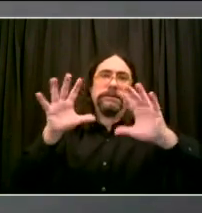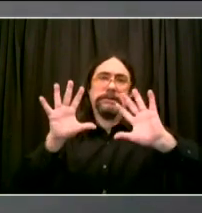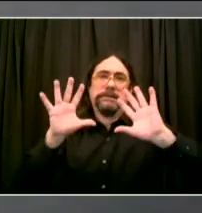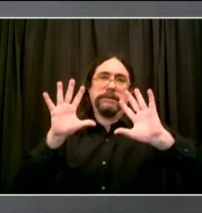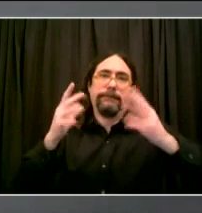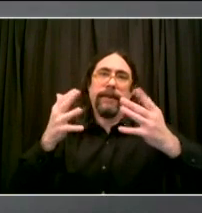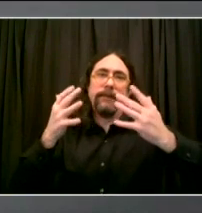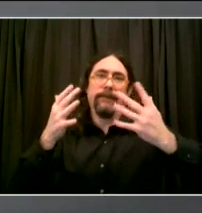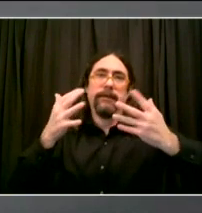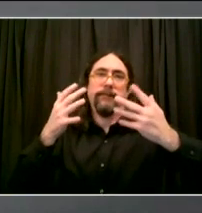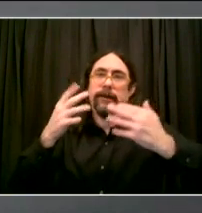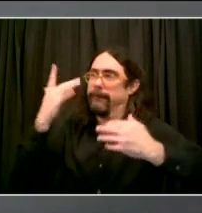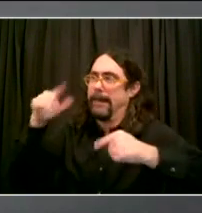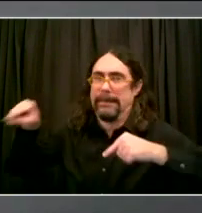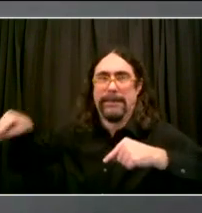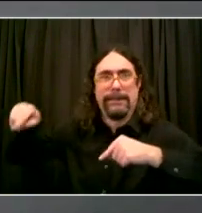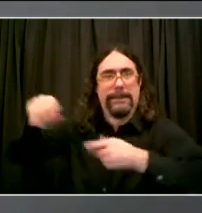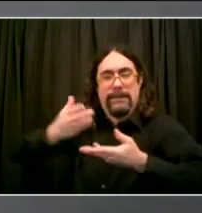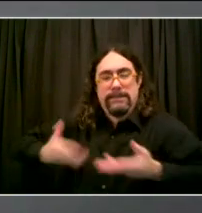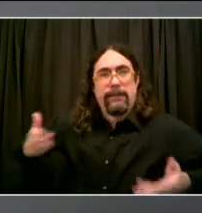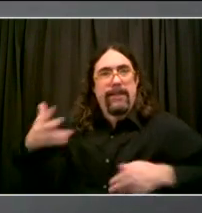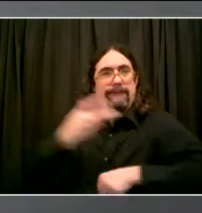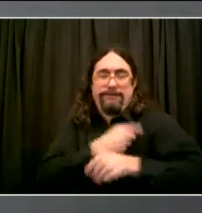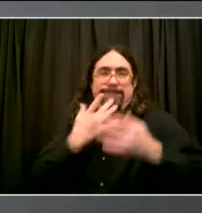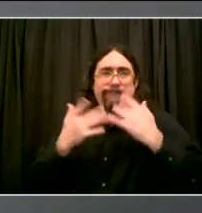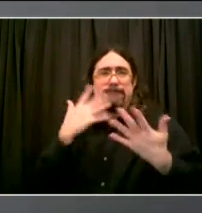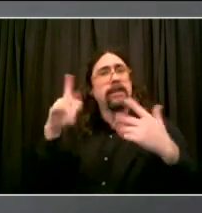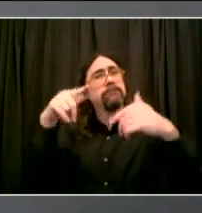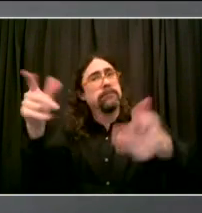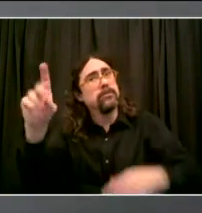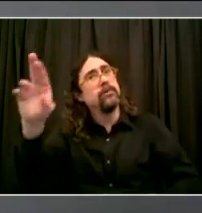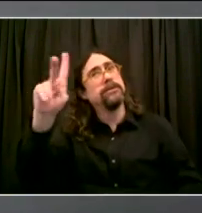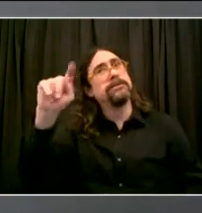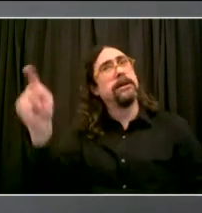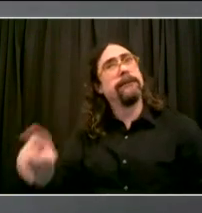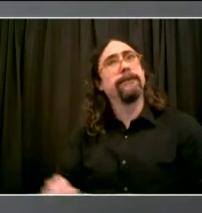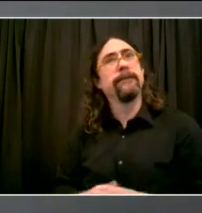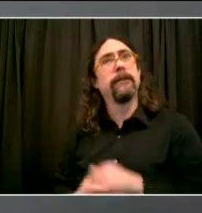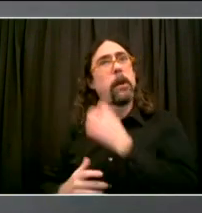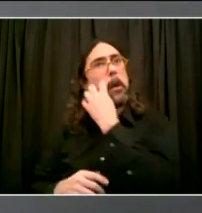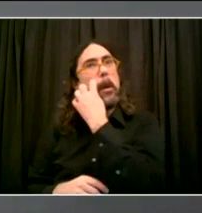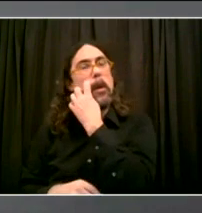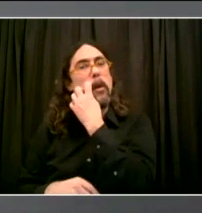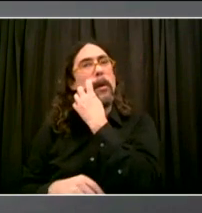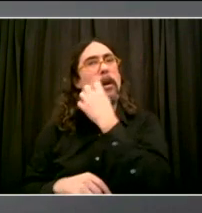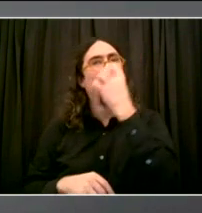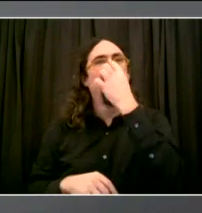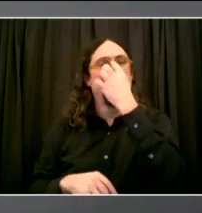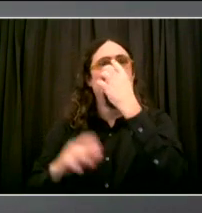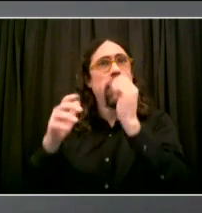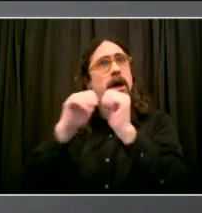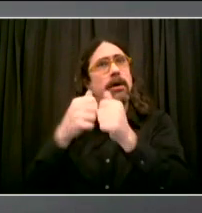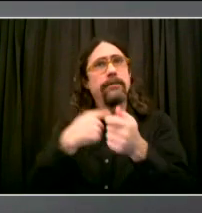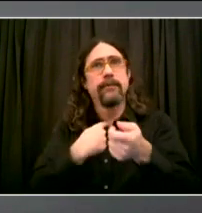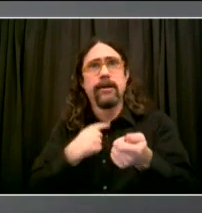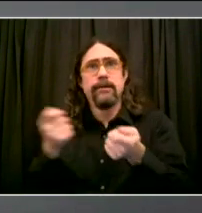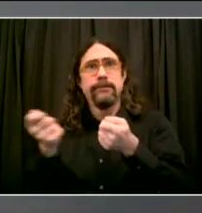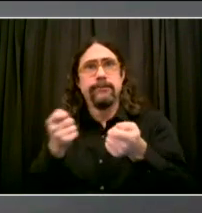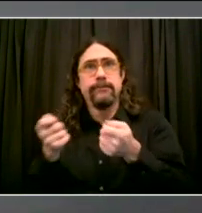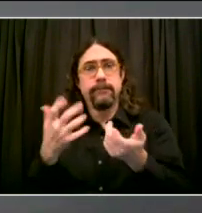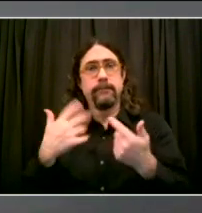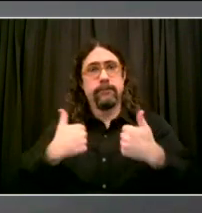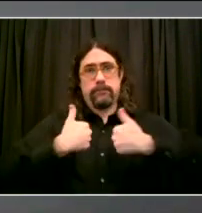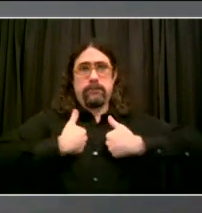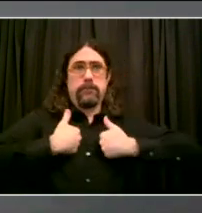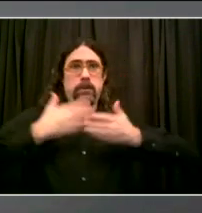their phone number or their email or their text number. And so we contact